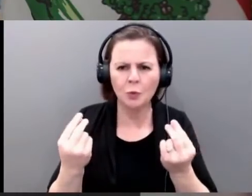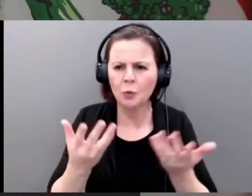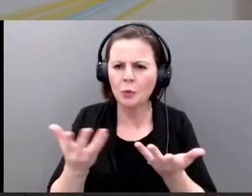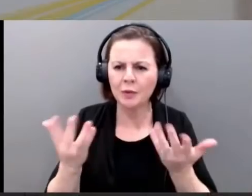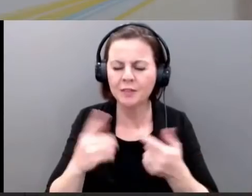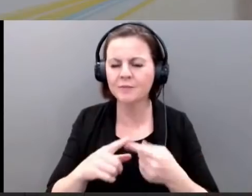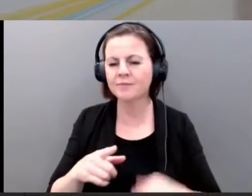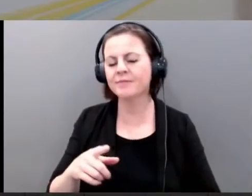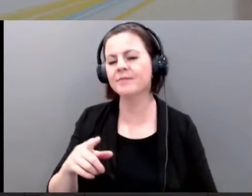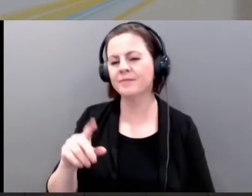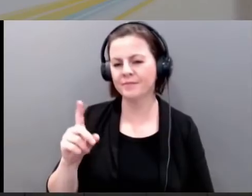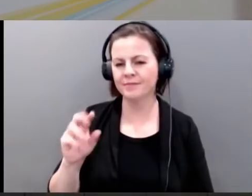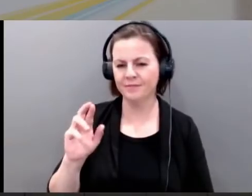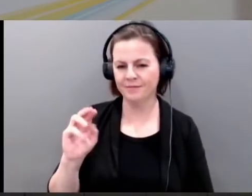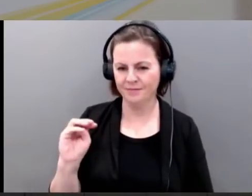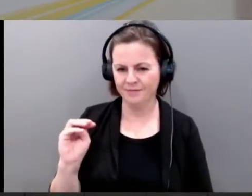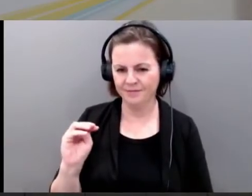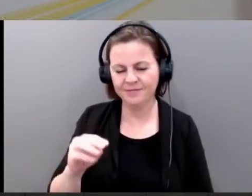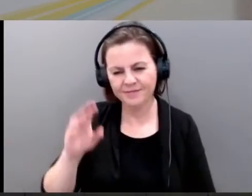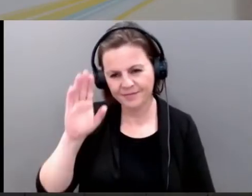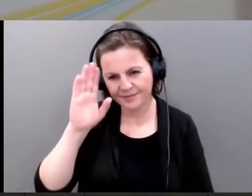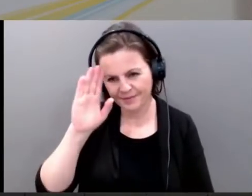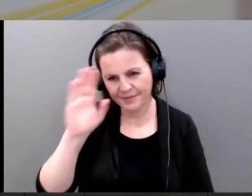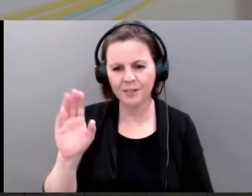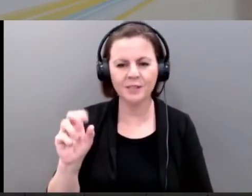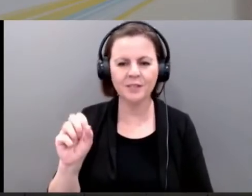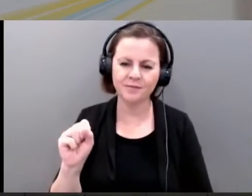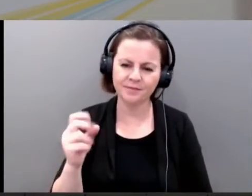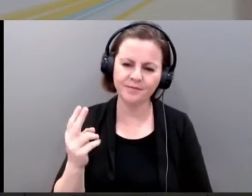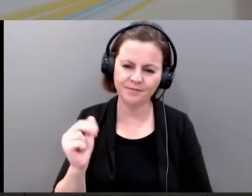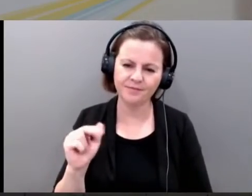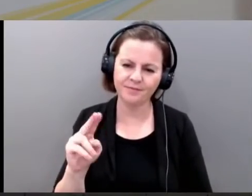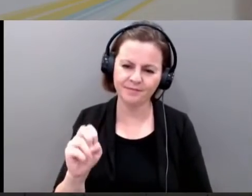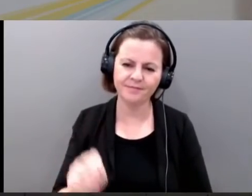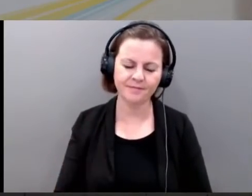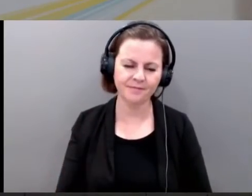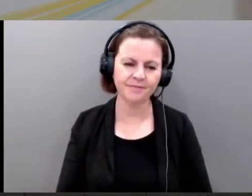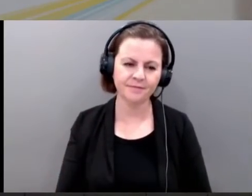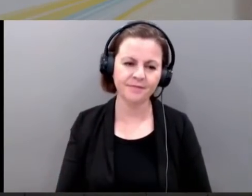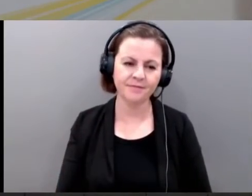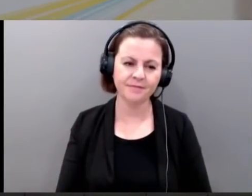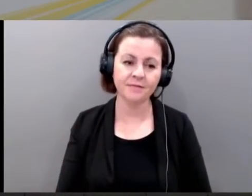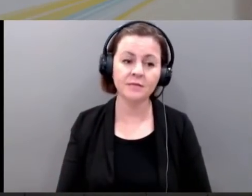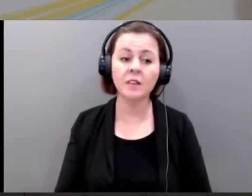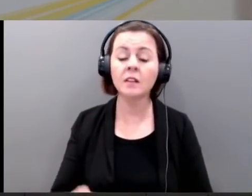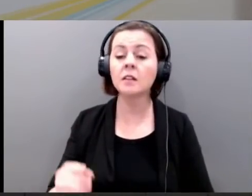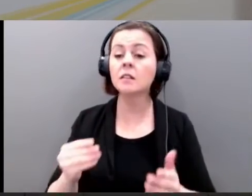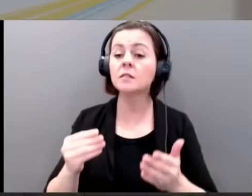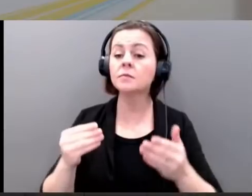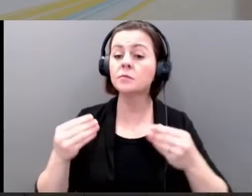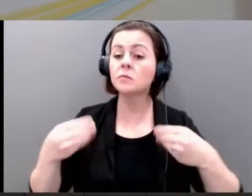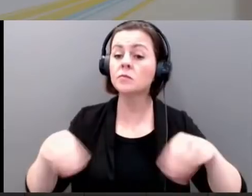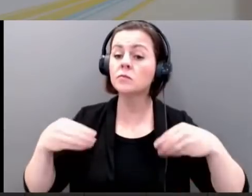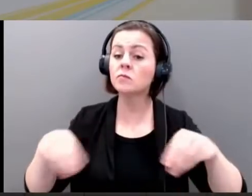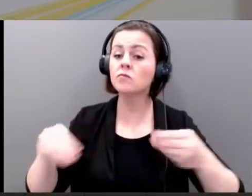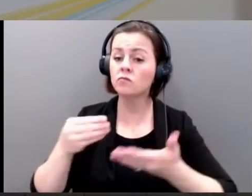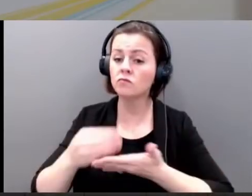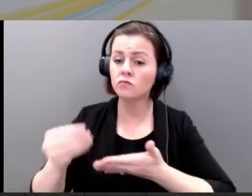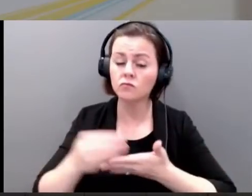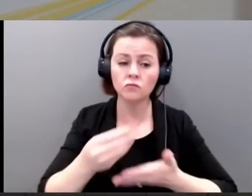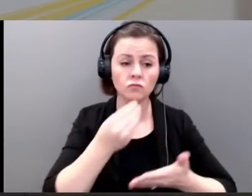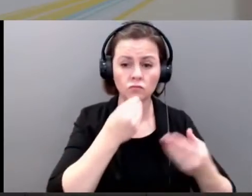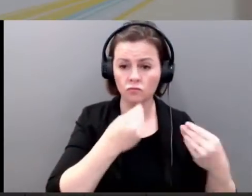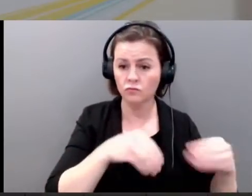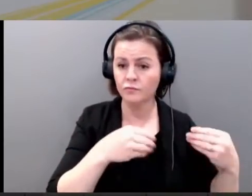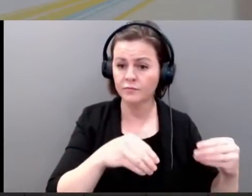Hi, Shane. So what we've said is that retail stores and markets